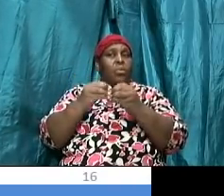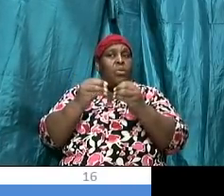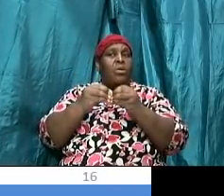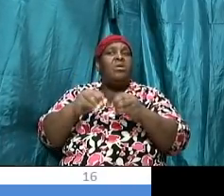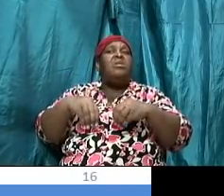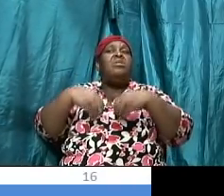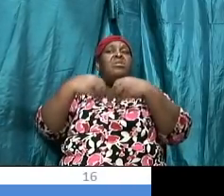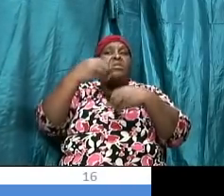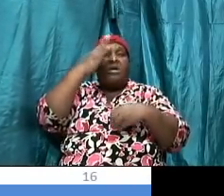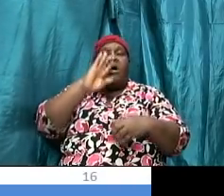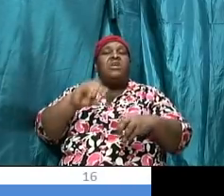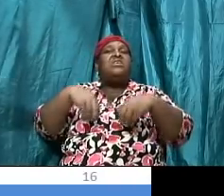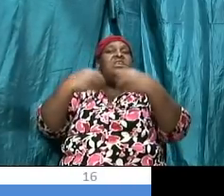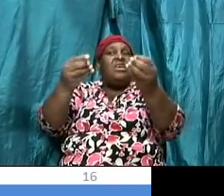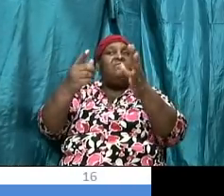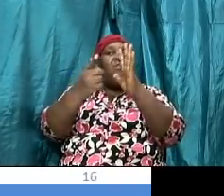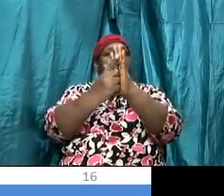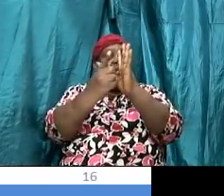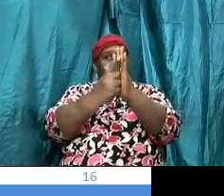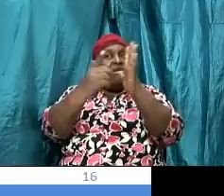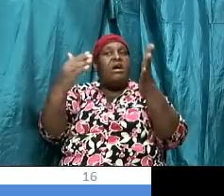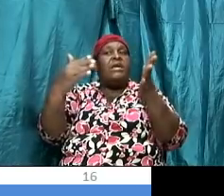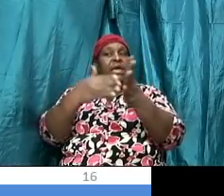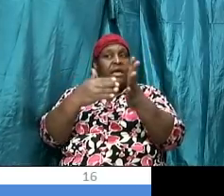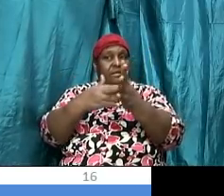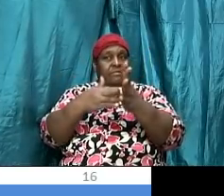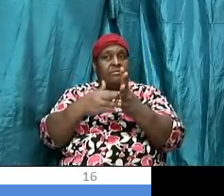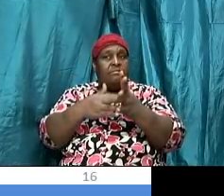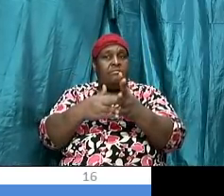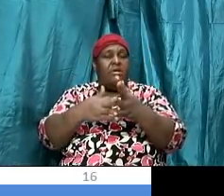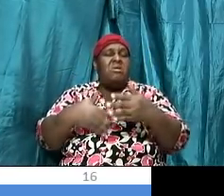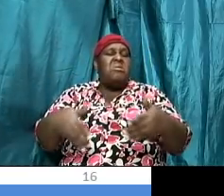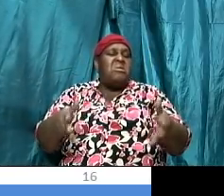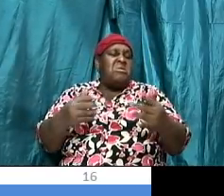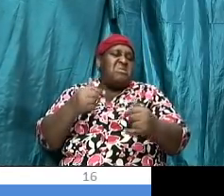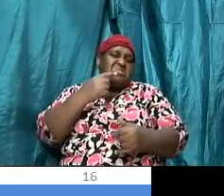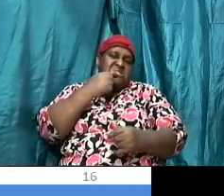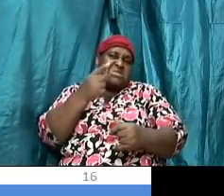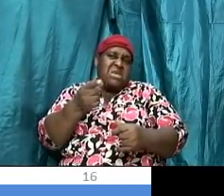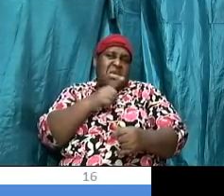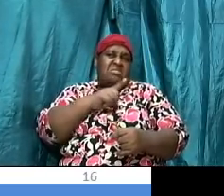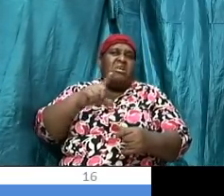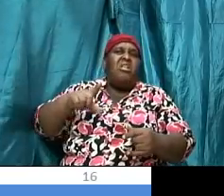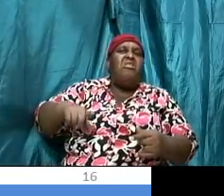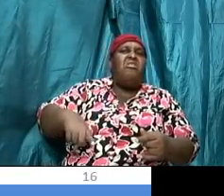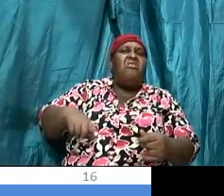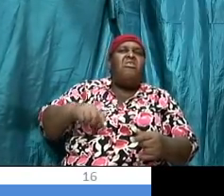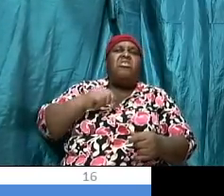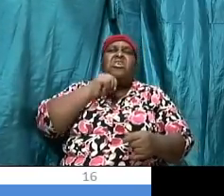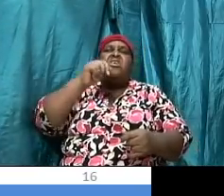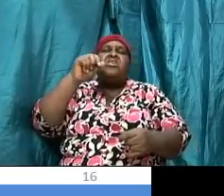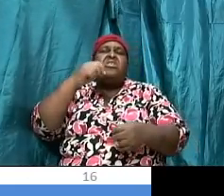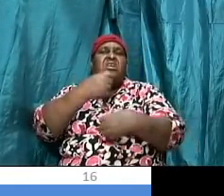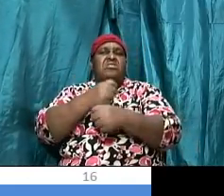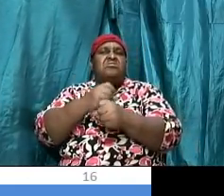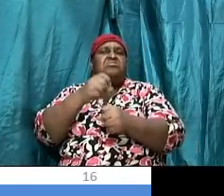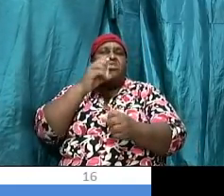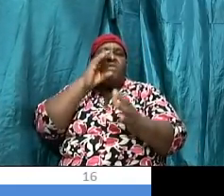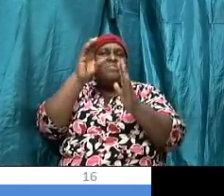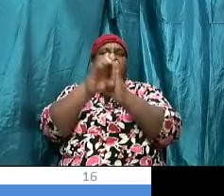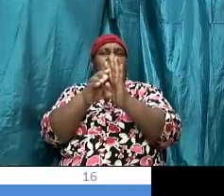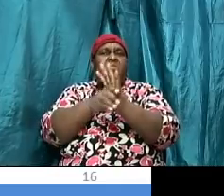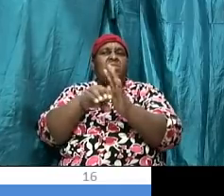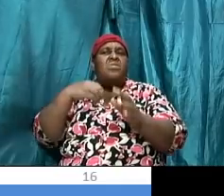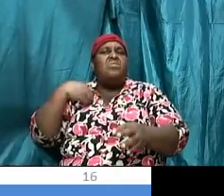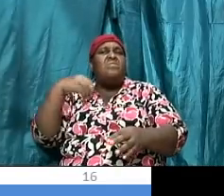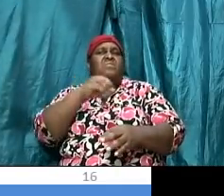again. And in giving them the law again, here it is that they are saying, the Lord made not this covenant with our fathers, but with us, even